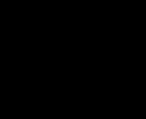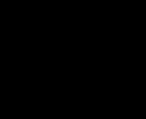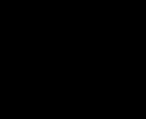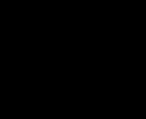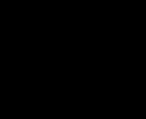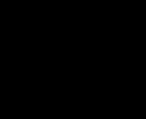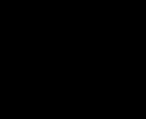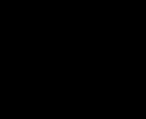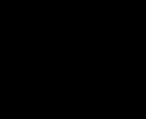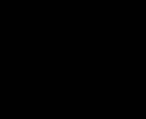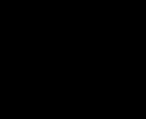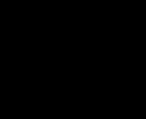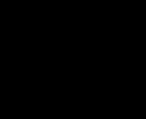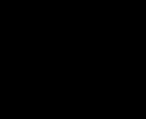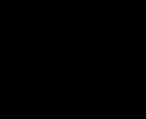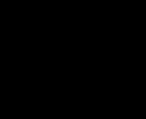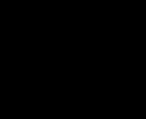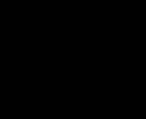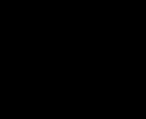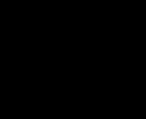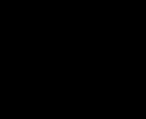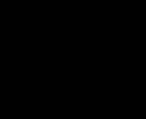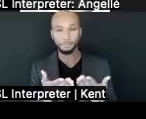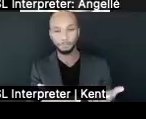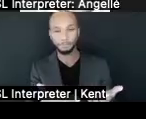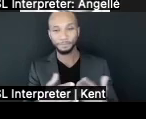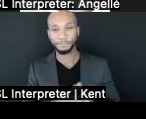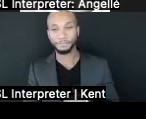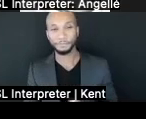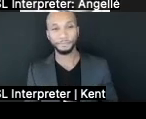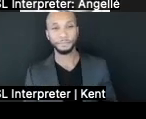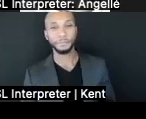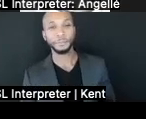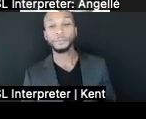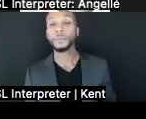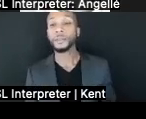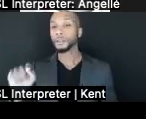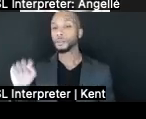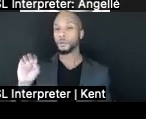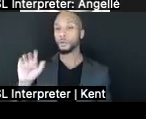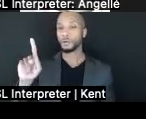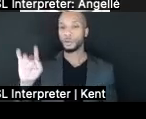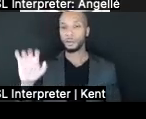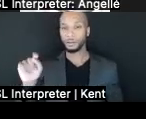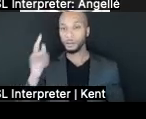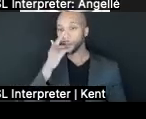So this is what the toolkit looks like.